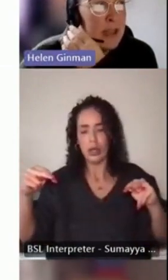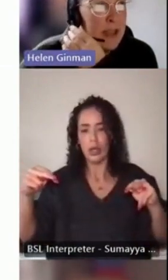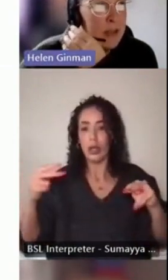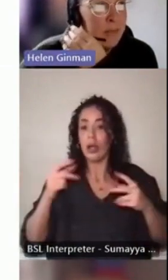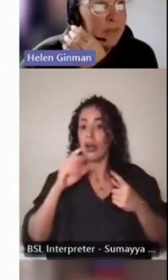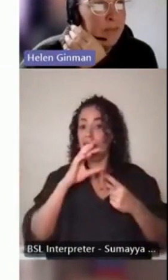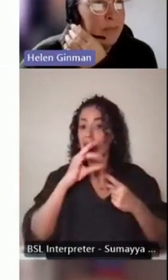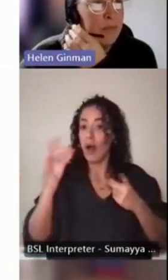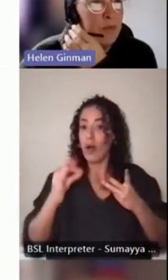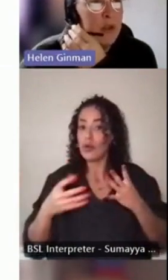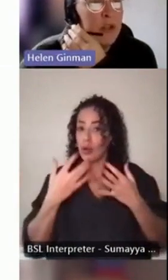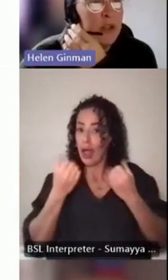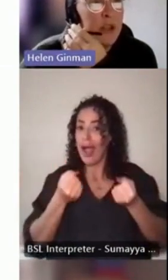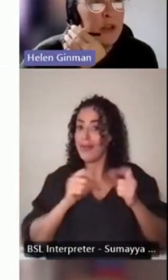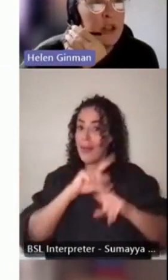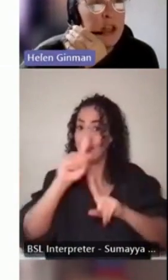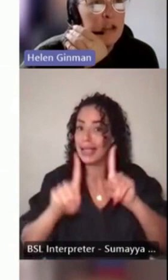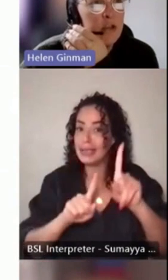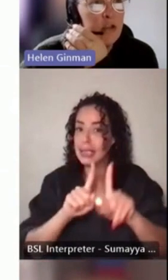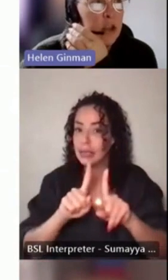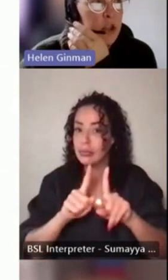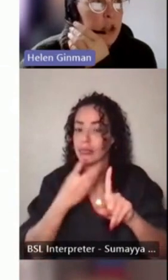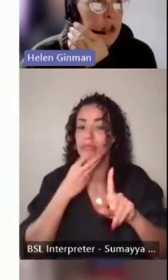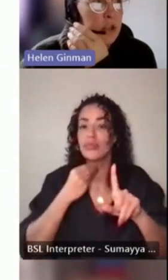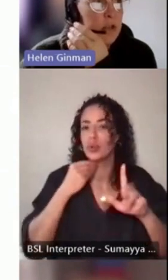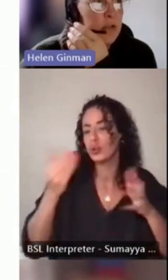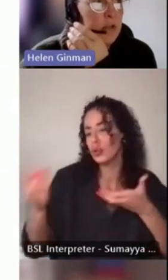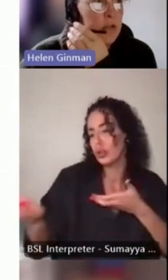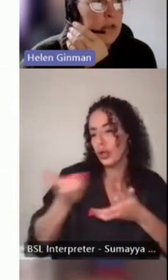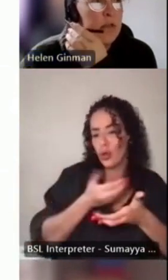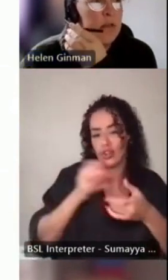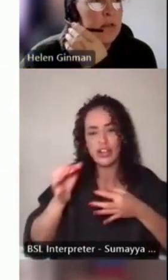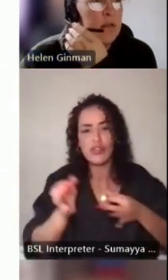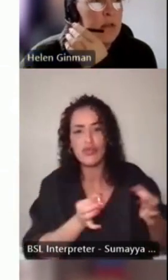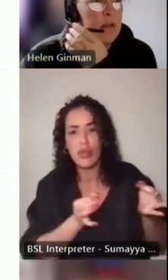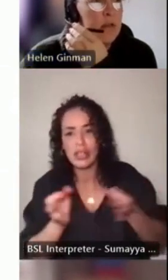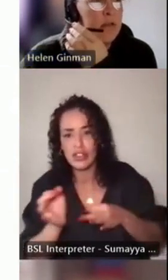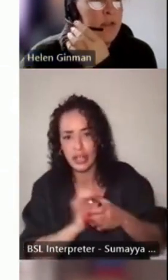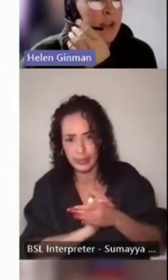Options to have a meeting, use negotiation strategies,